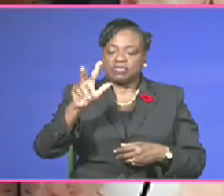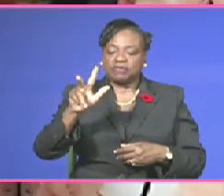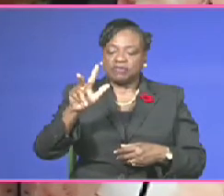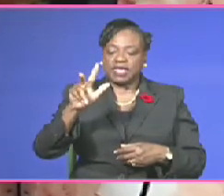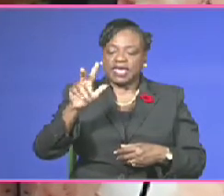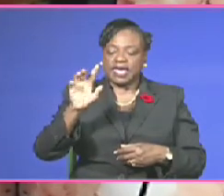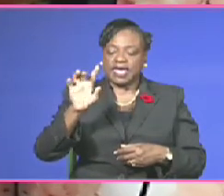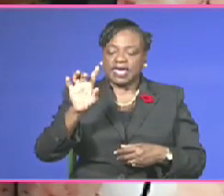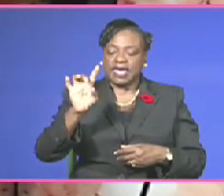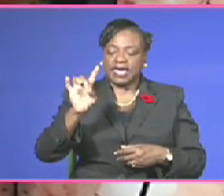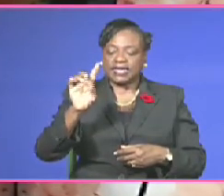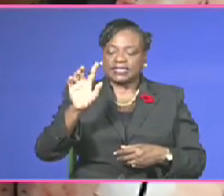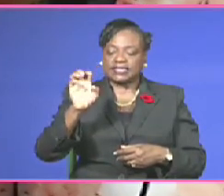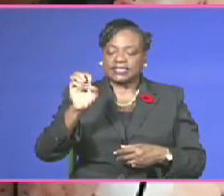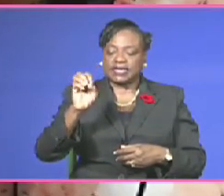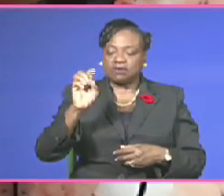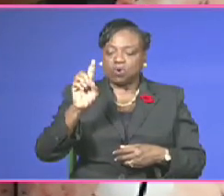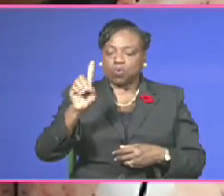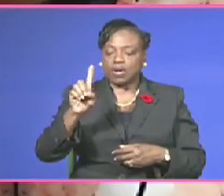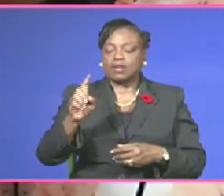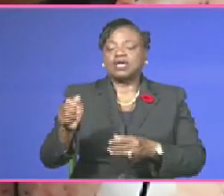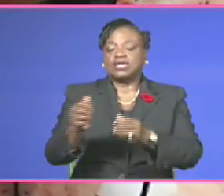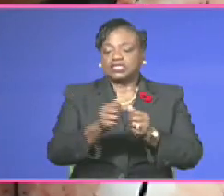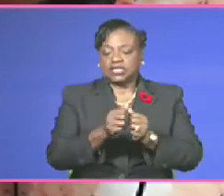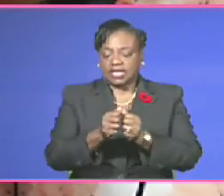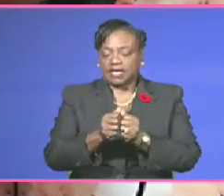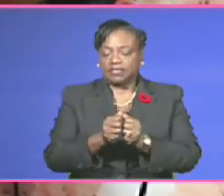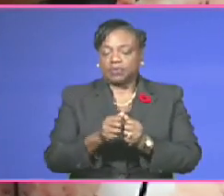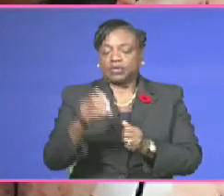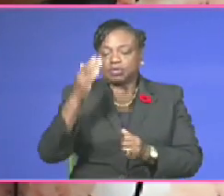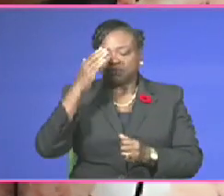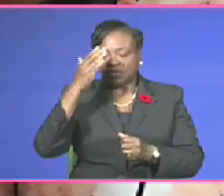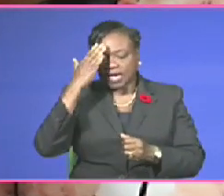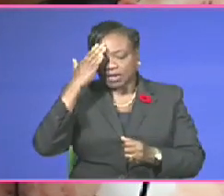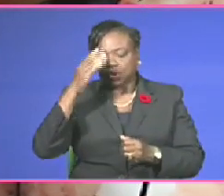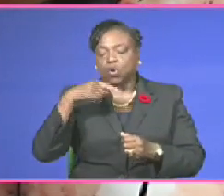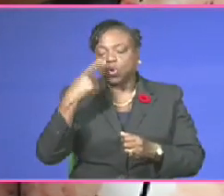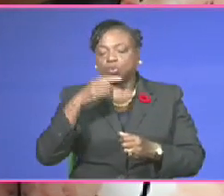502-3871, and together we'll figure out who to call. Sieska Adderley, ZNS Network News.